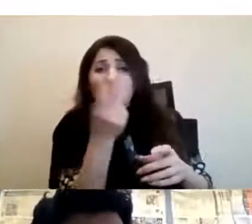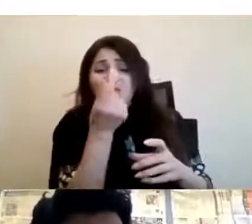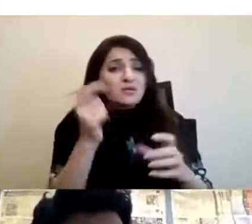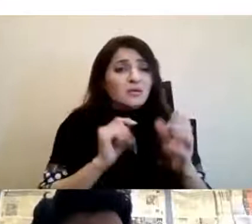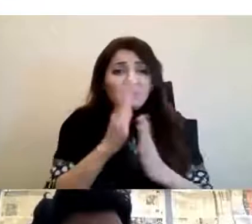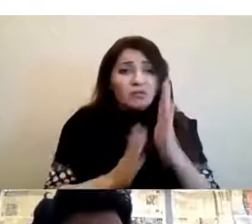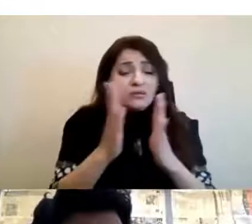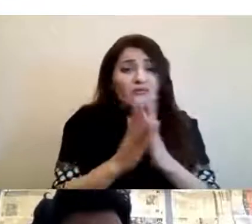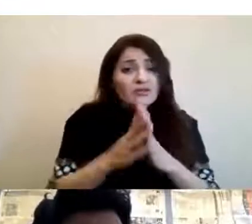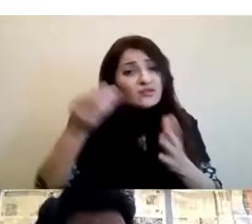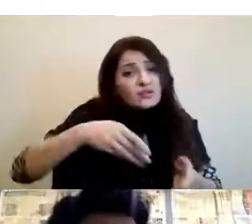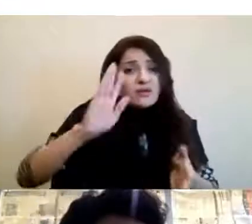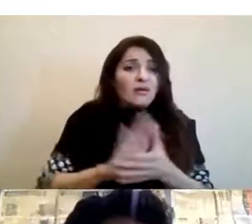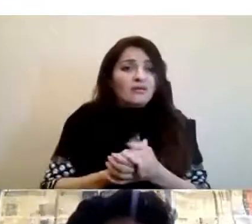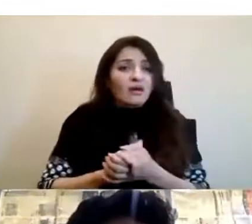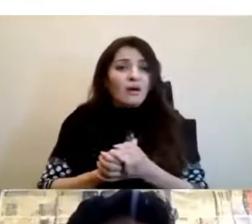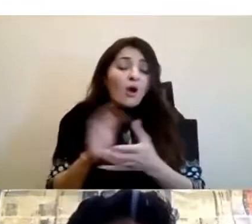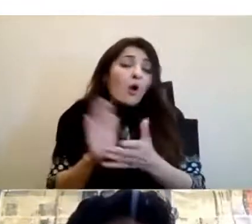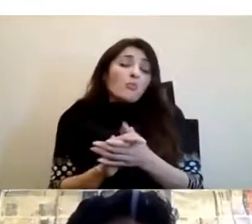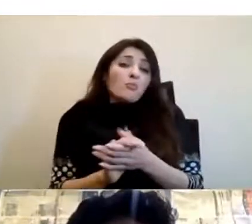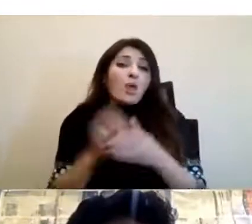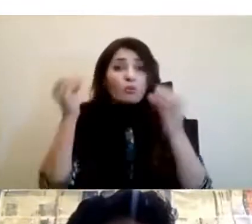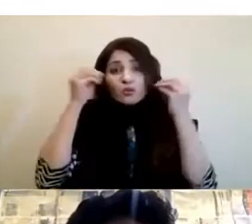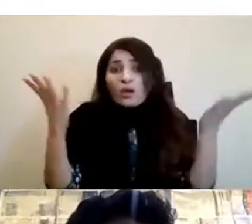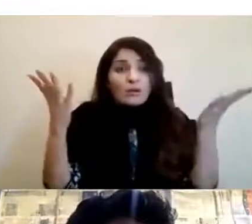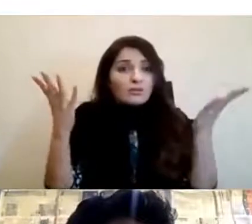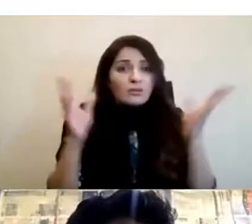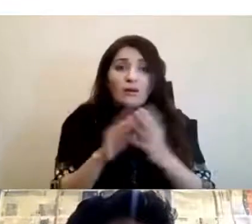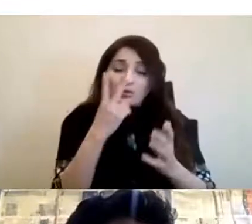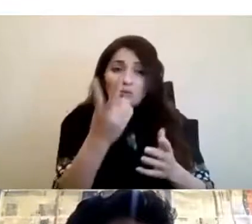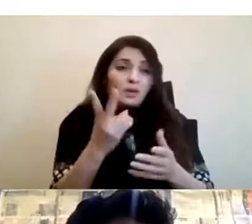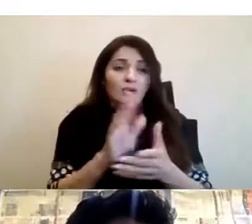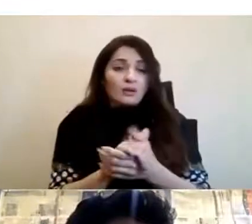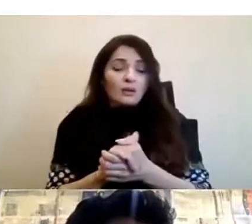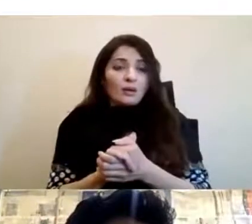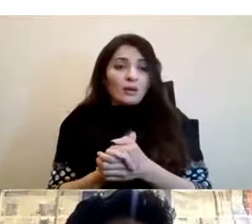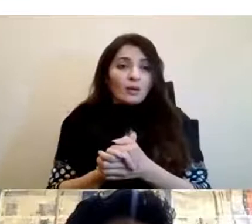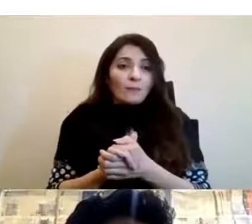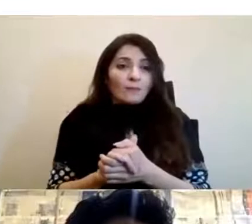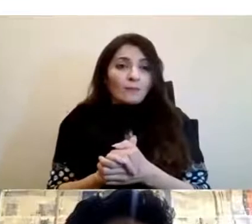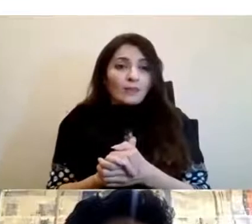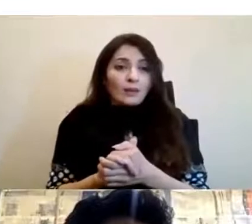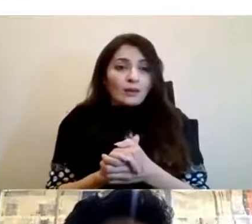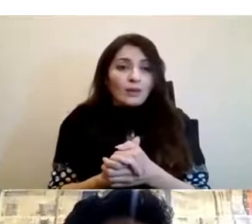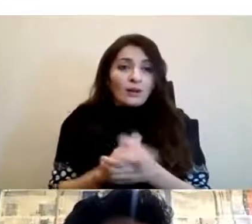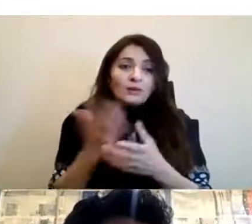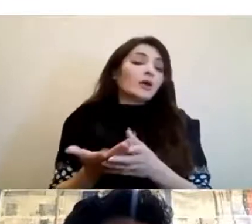first moments where I understood, we like to think that our technologies are very value adding, but where